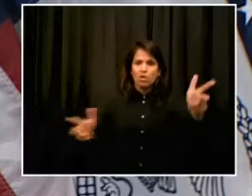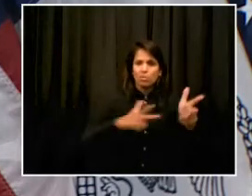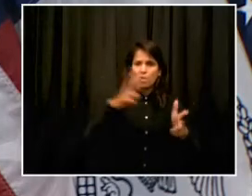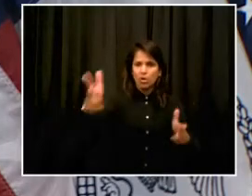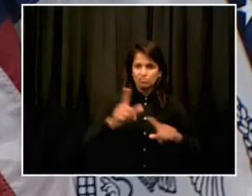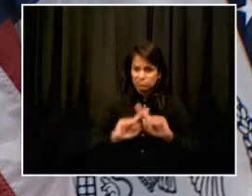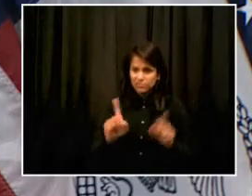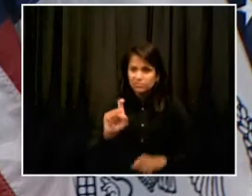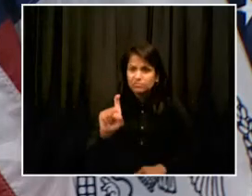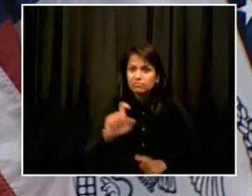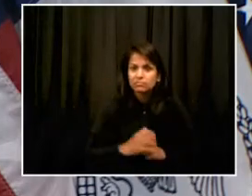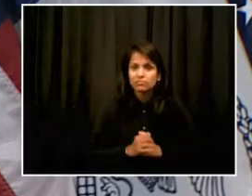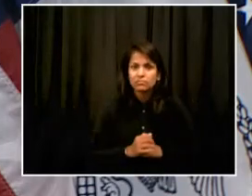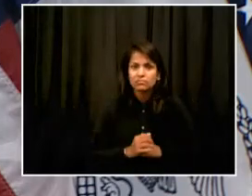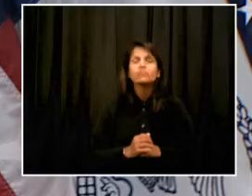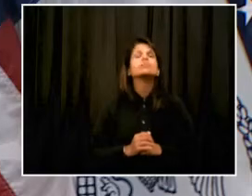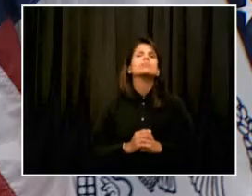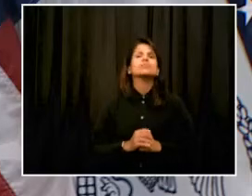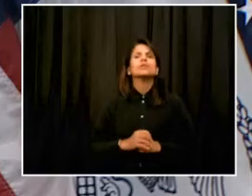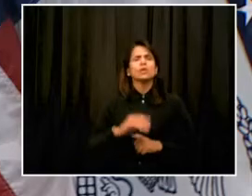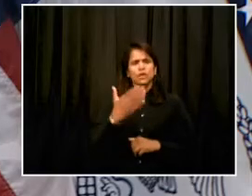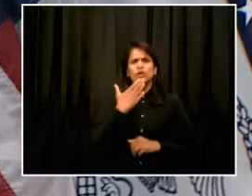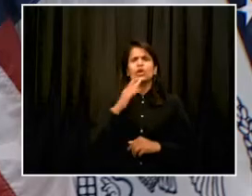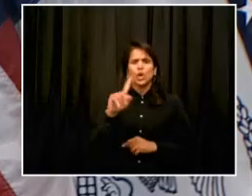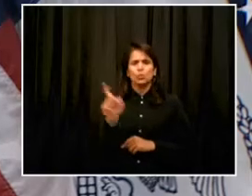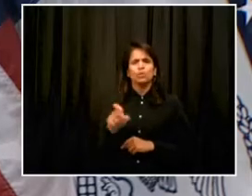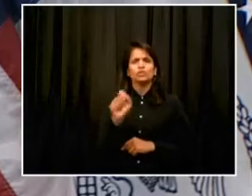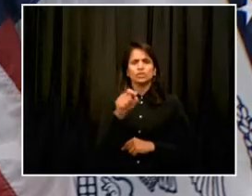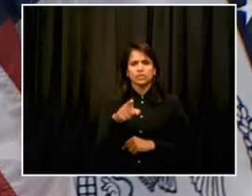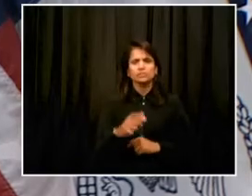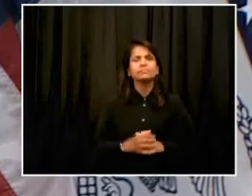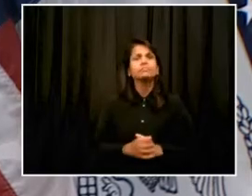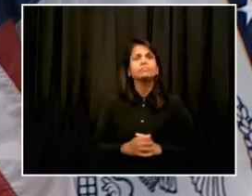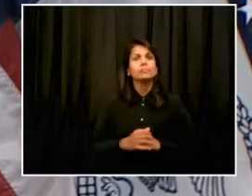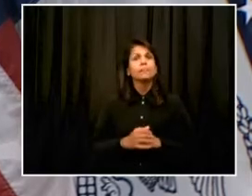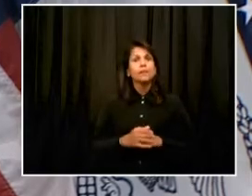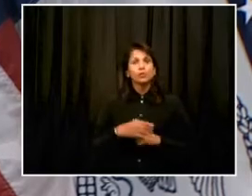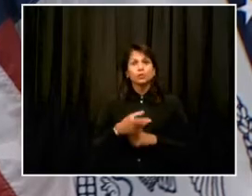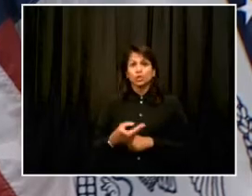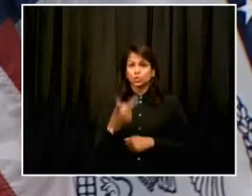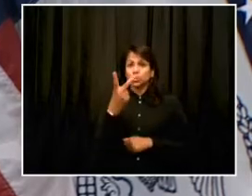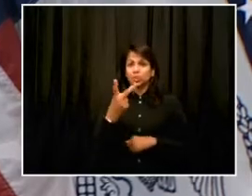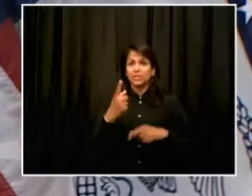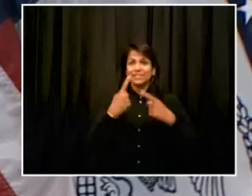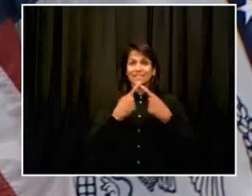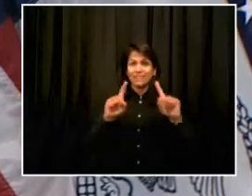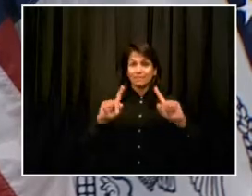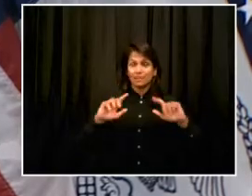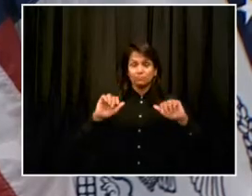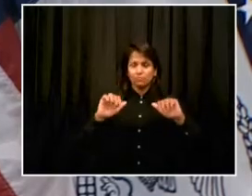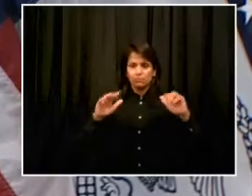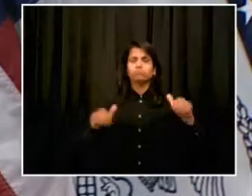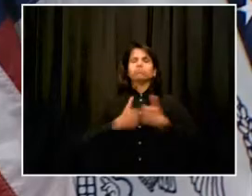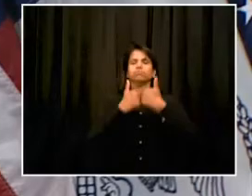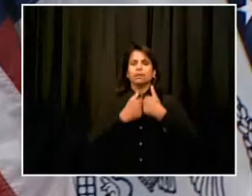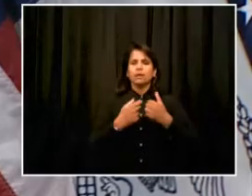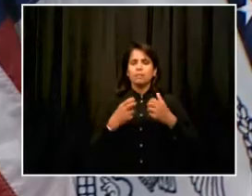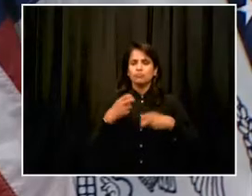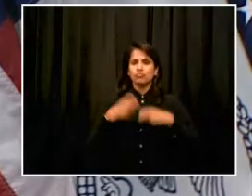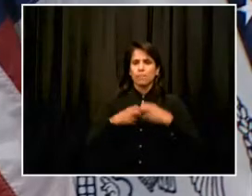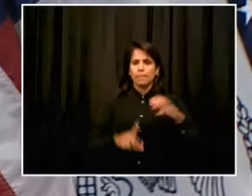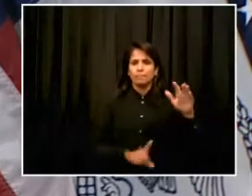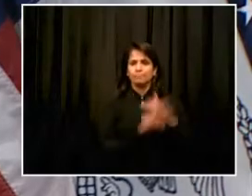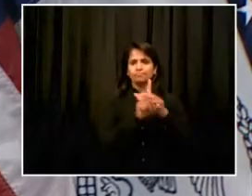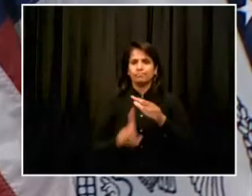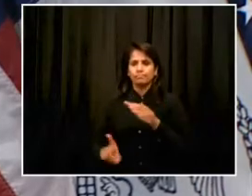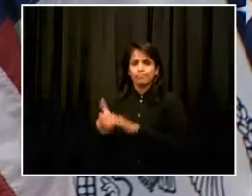two separate challenges. Folks who are visiting New York City for whatever reasons, visiting family, you know, just coming